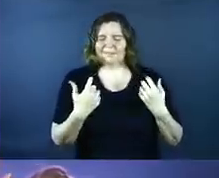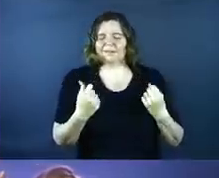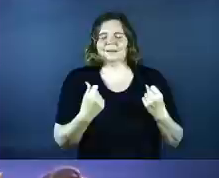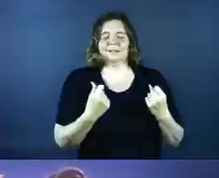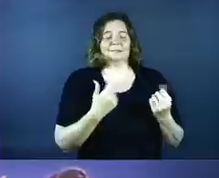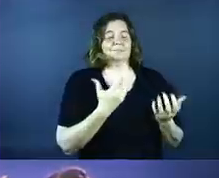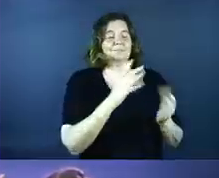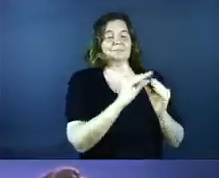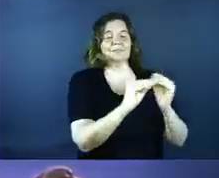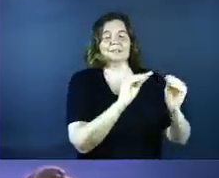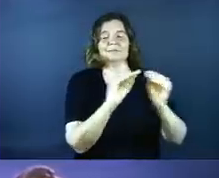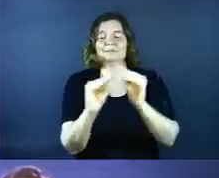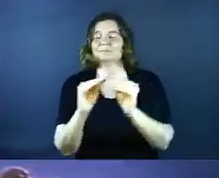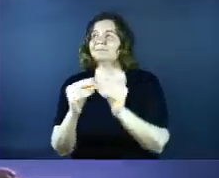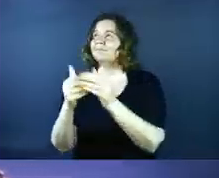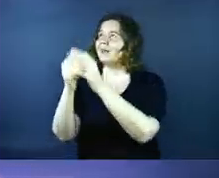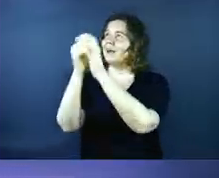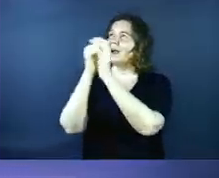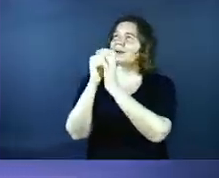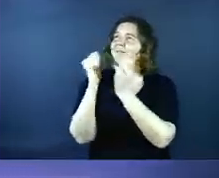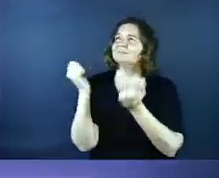heart. I worship you.